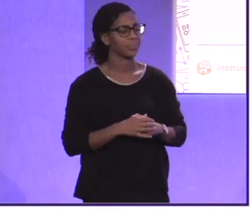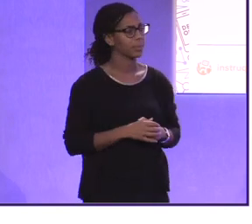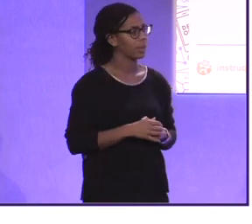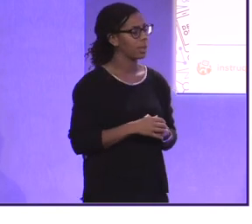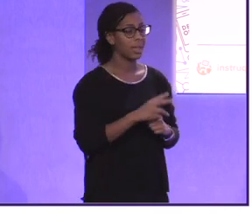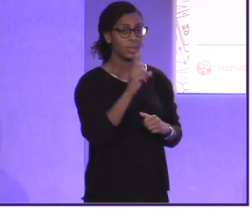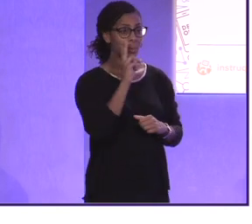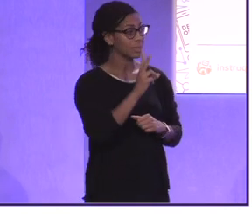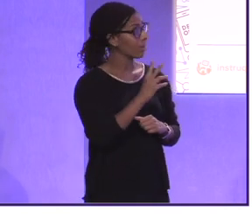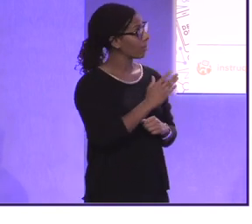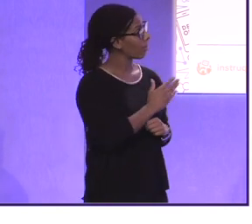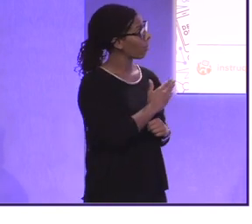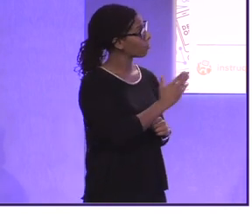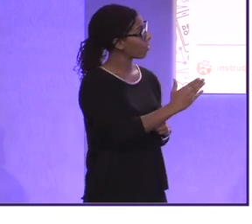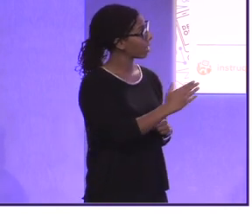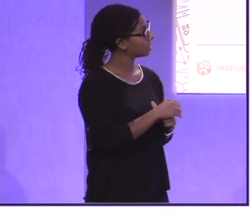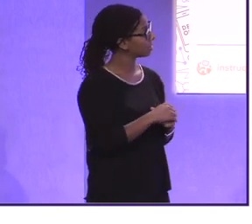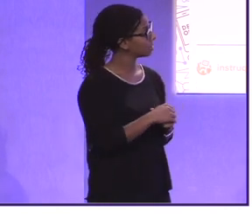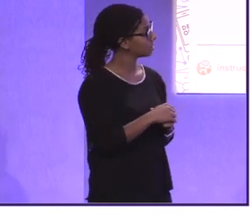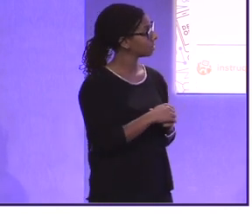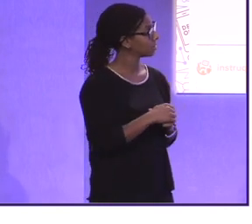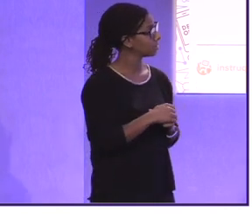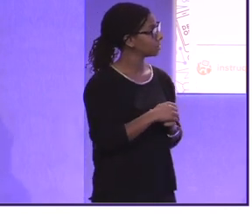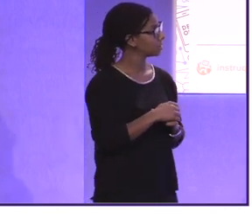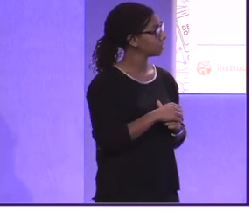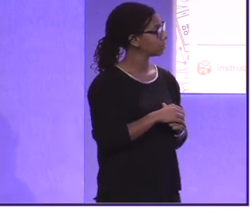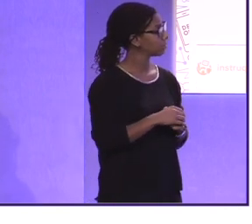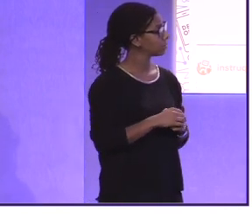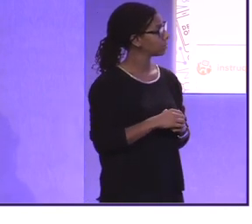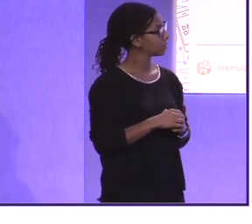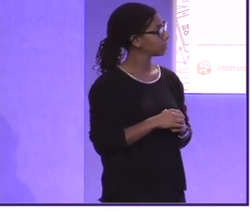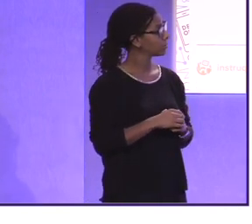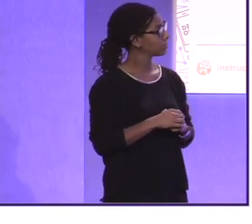can define features and capabilities of our